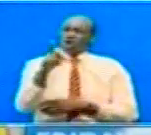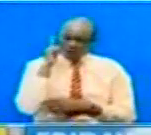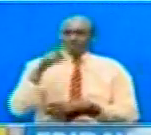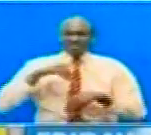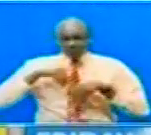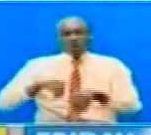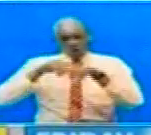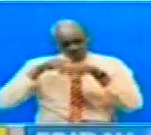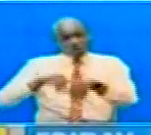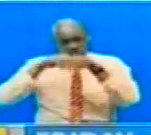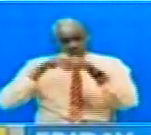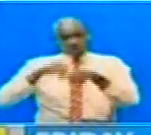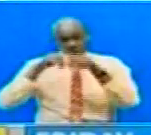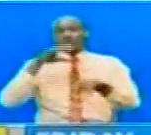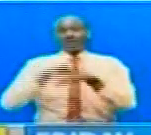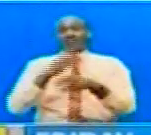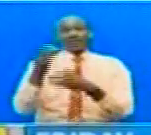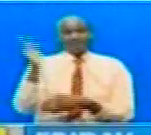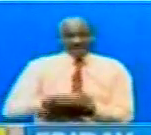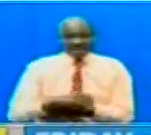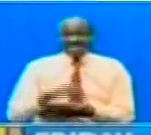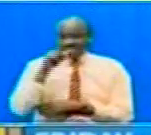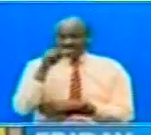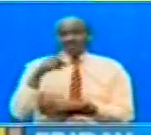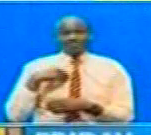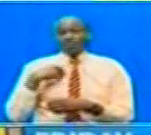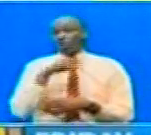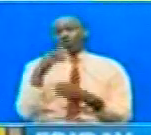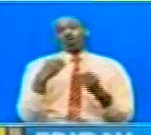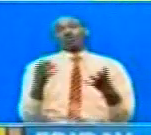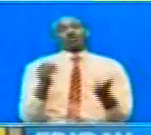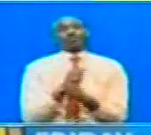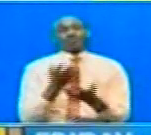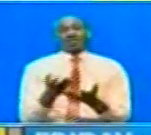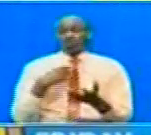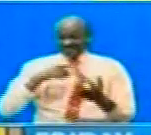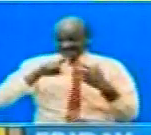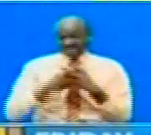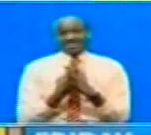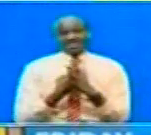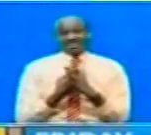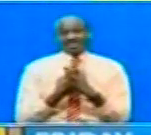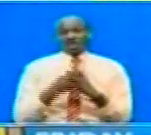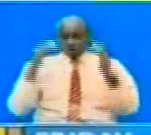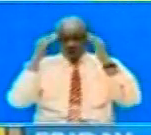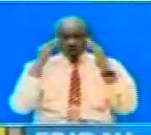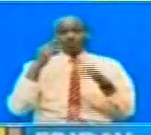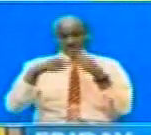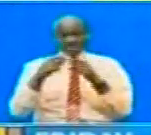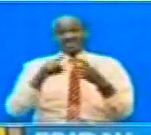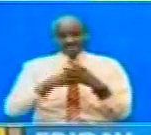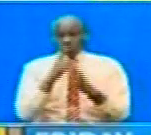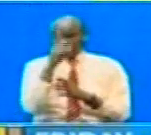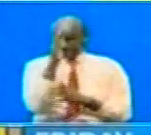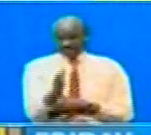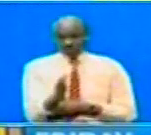be deployed now to recover the money. It was not enough to send people home. We have initiated a court process against one of